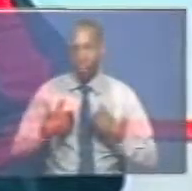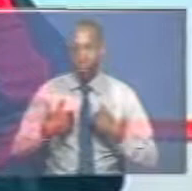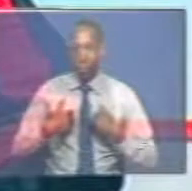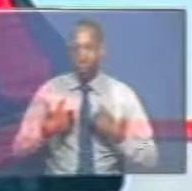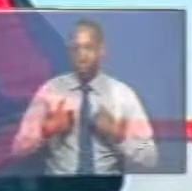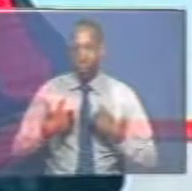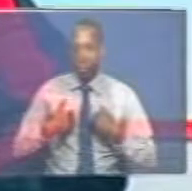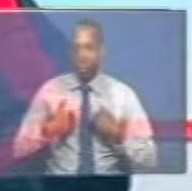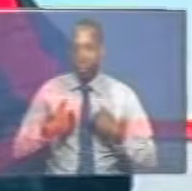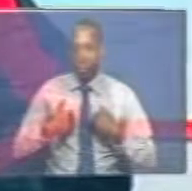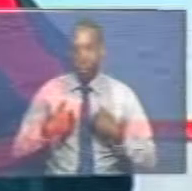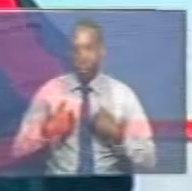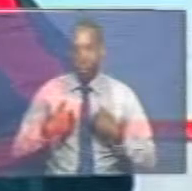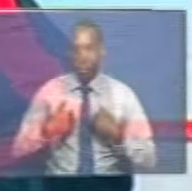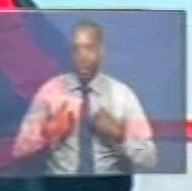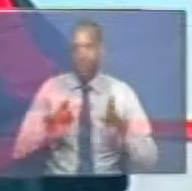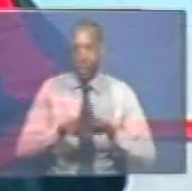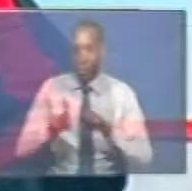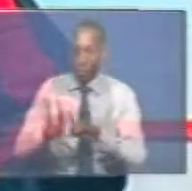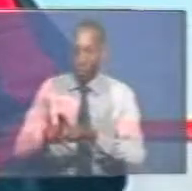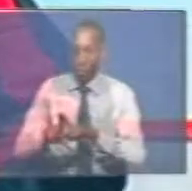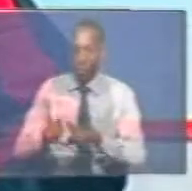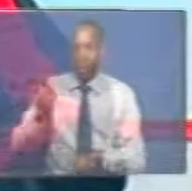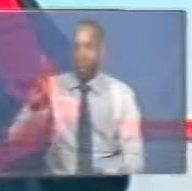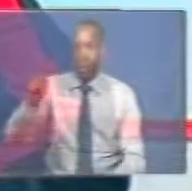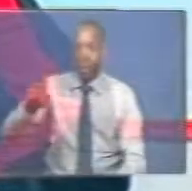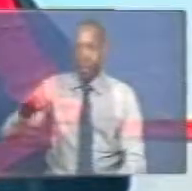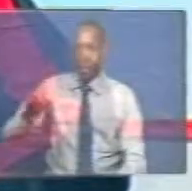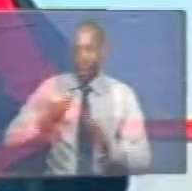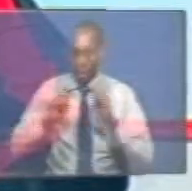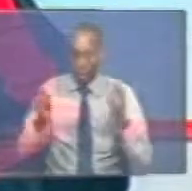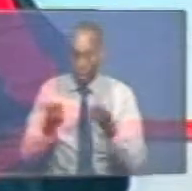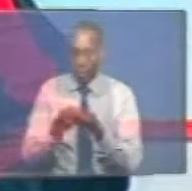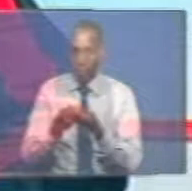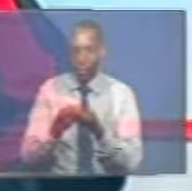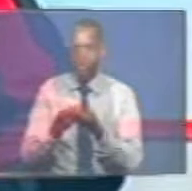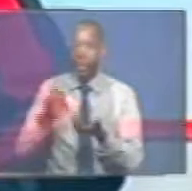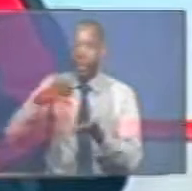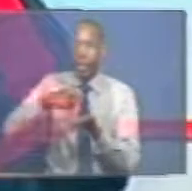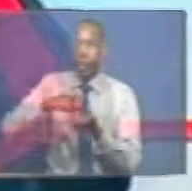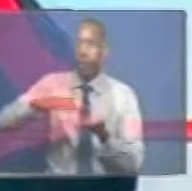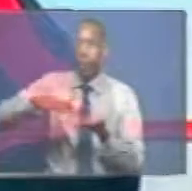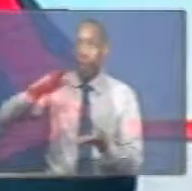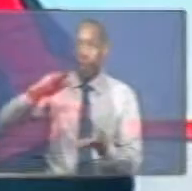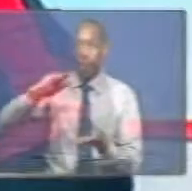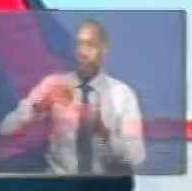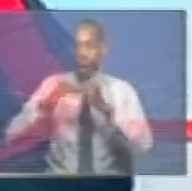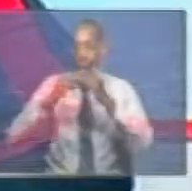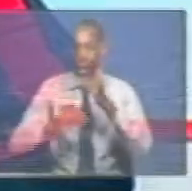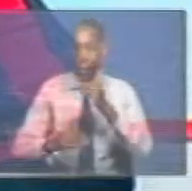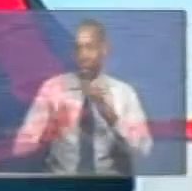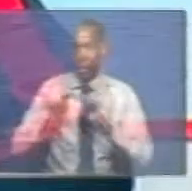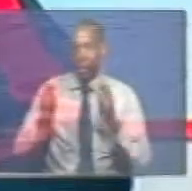your team. And now also the KPL teams are getting more involved in the underage